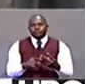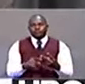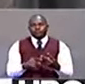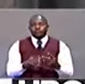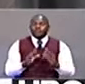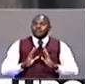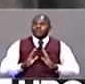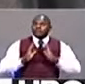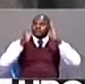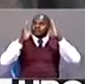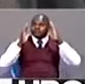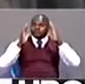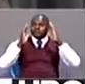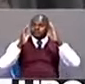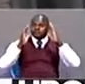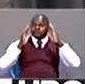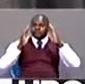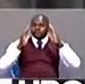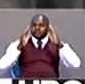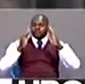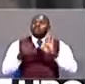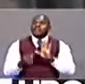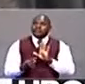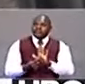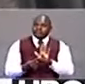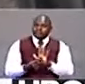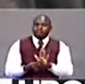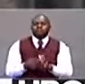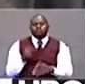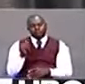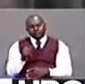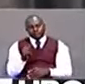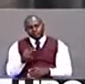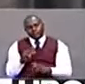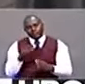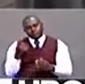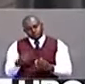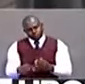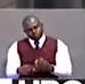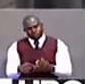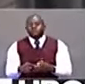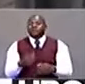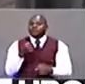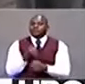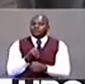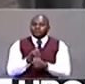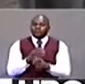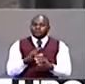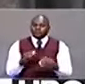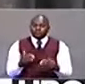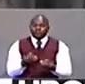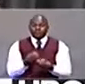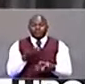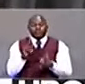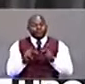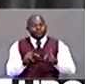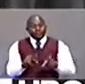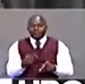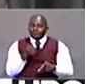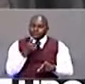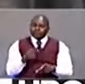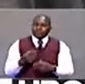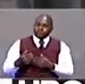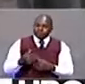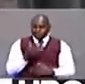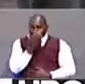the Archbishop actually was a living example of that by what he has done, and which many people have talked about. He was